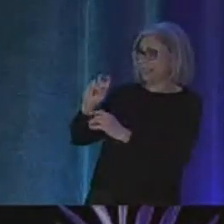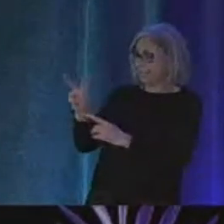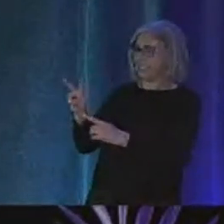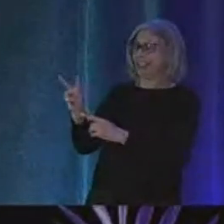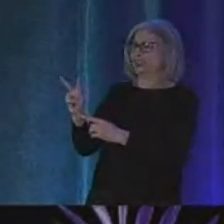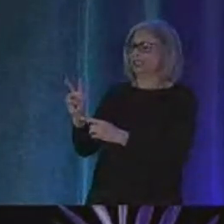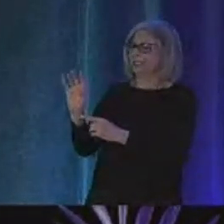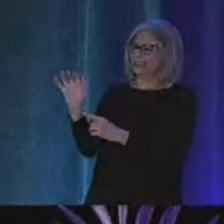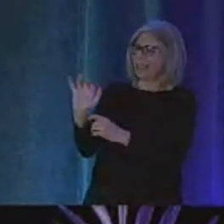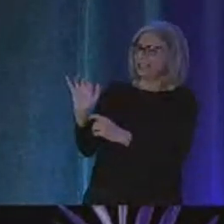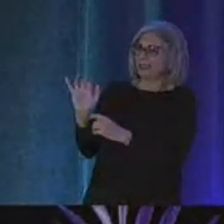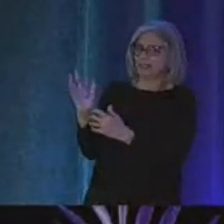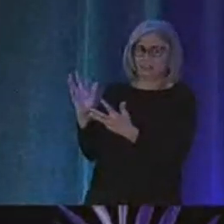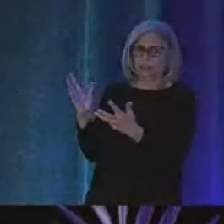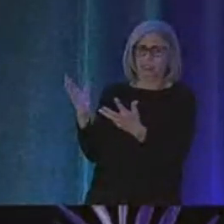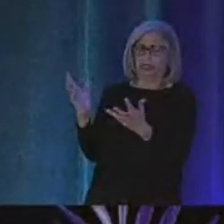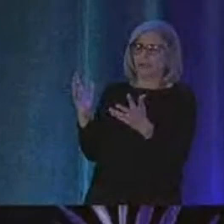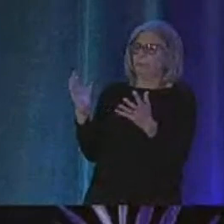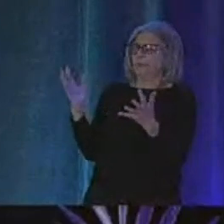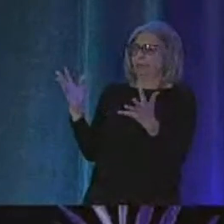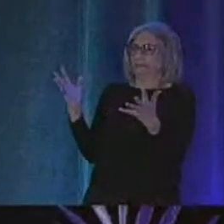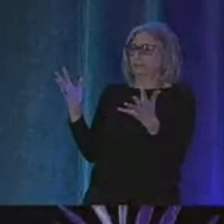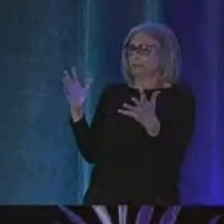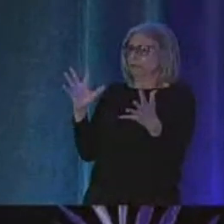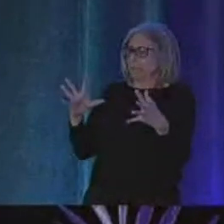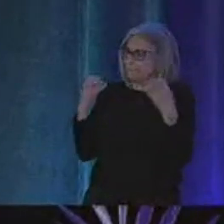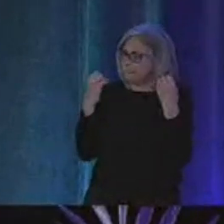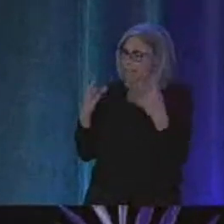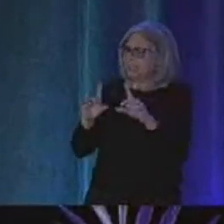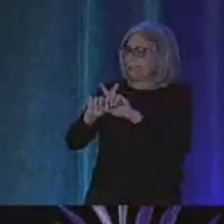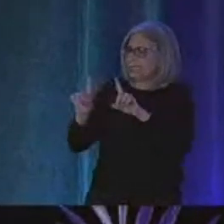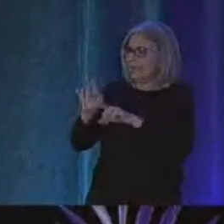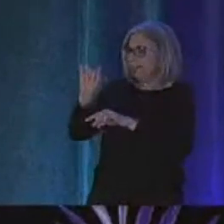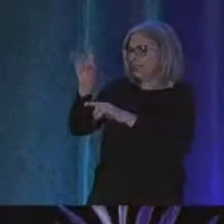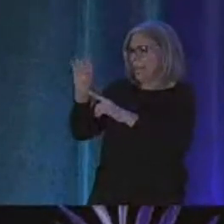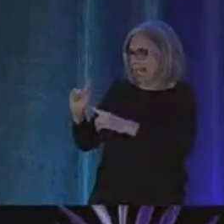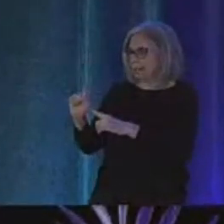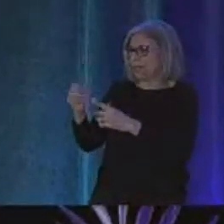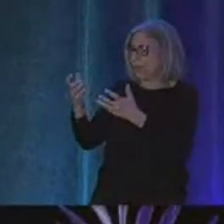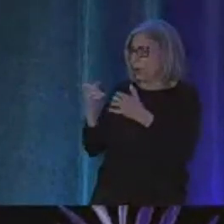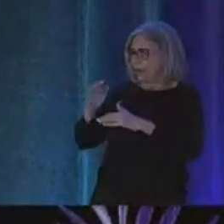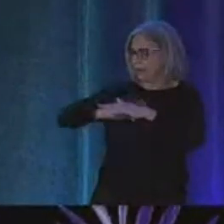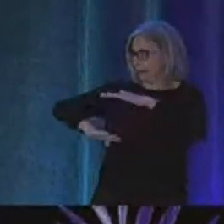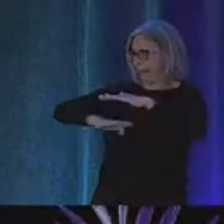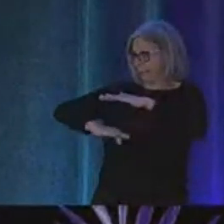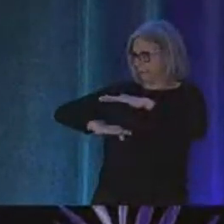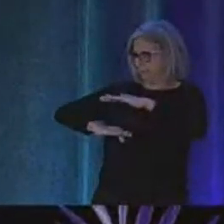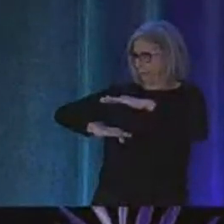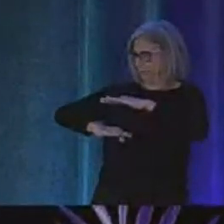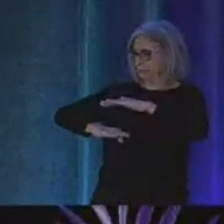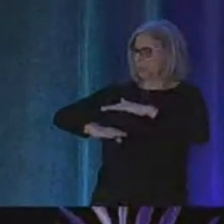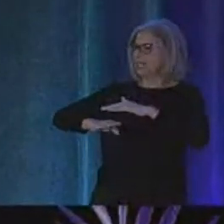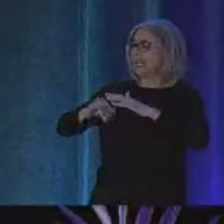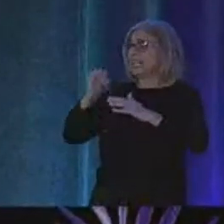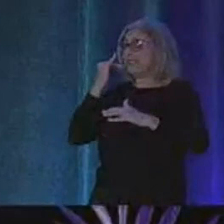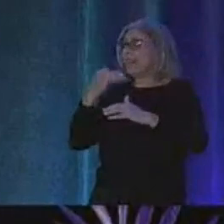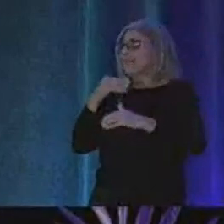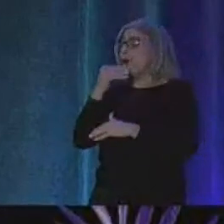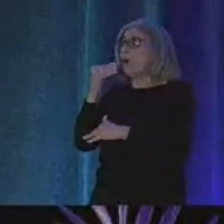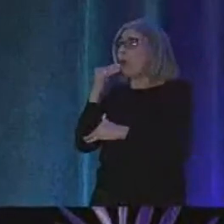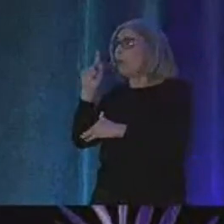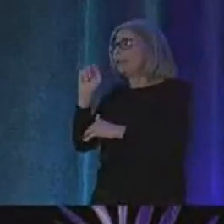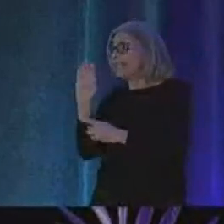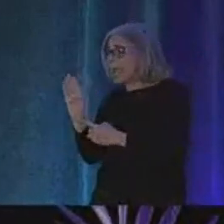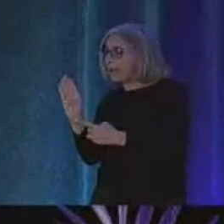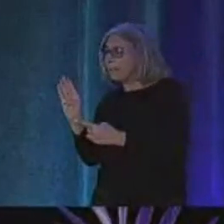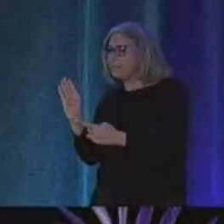like a compilation of the different tabs that I want on the bottom. So in this case, I have like a home tab, and